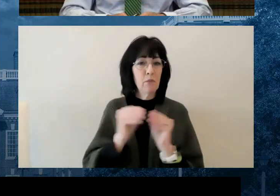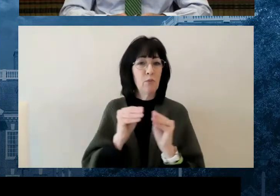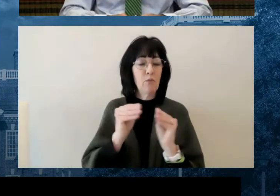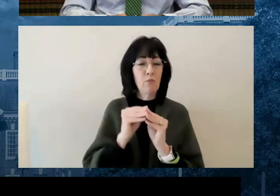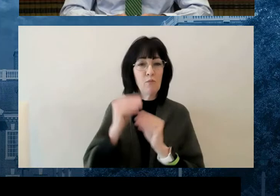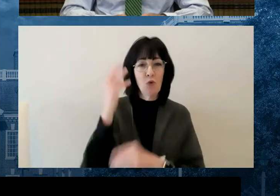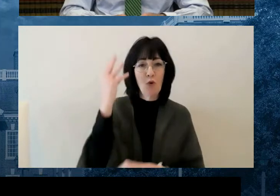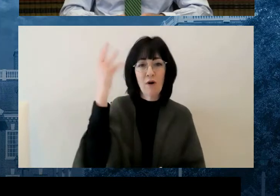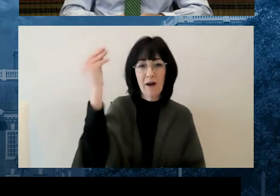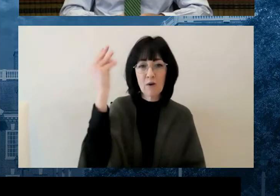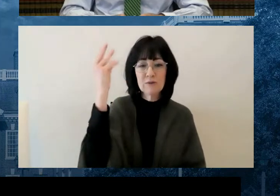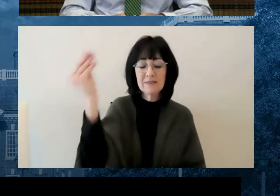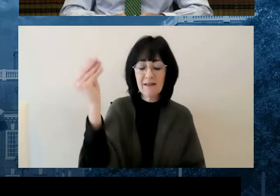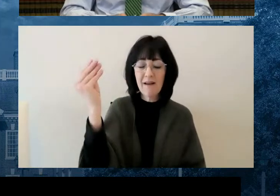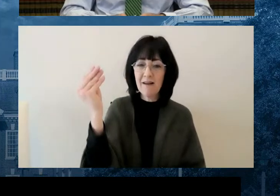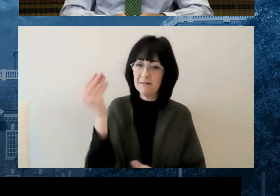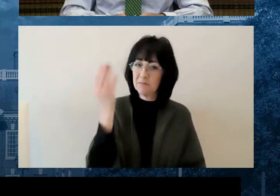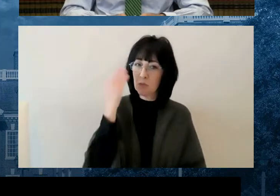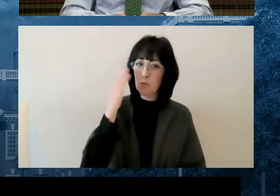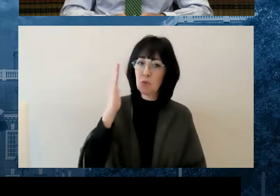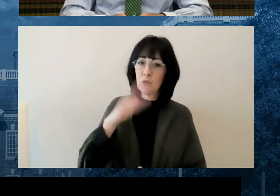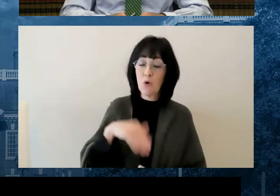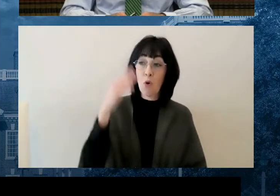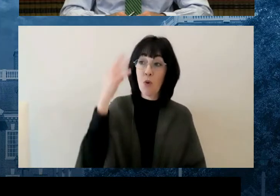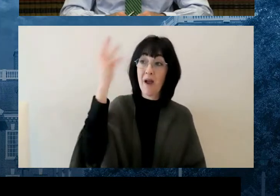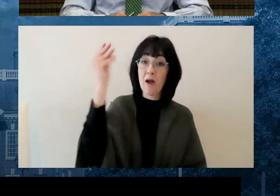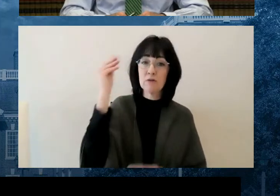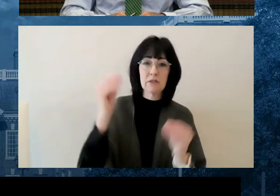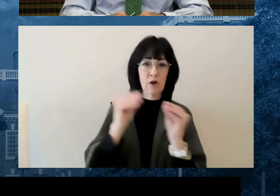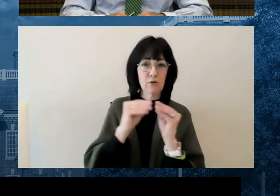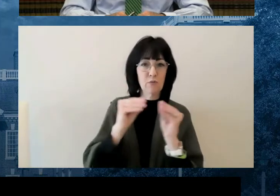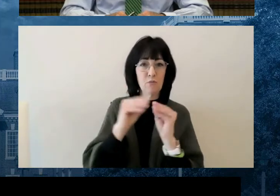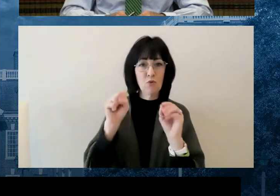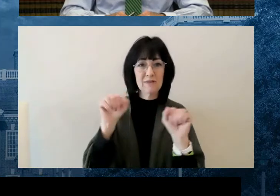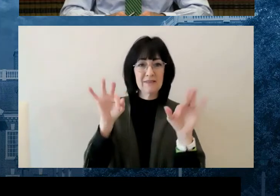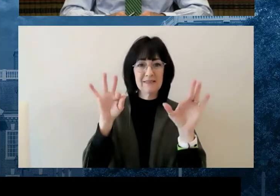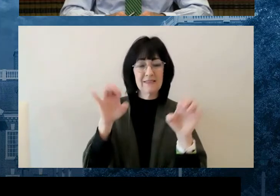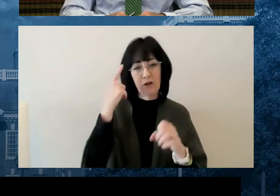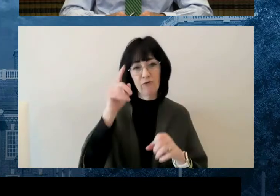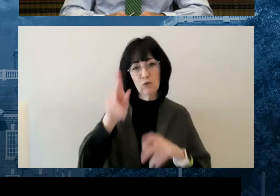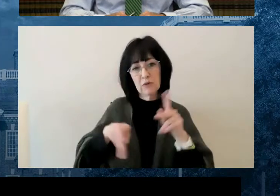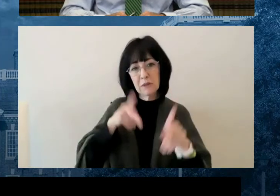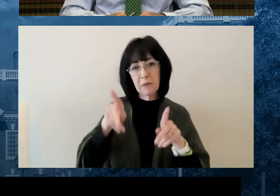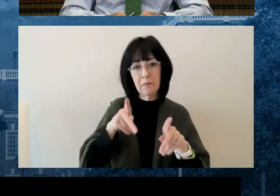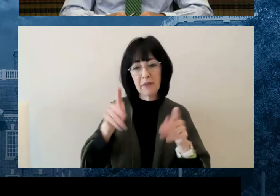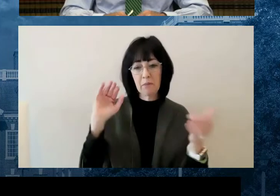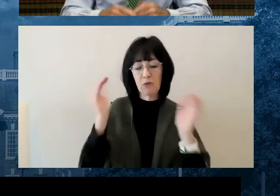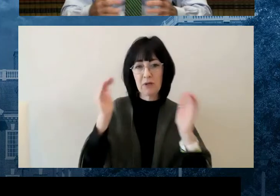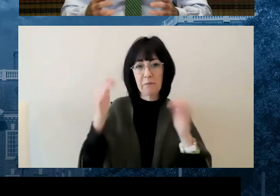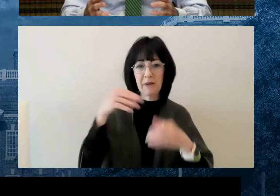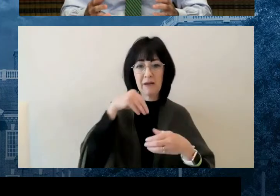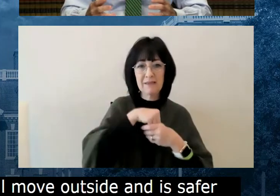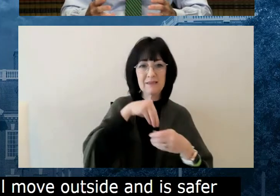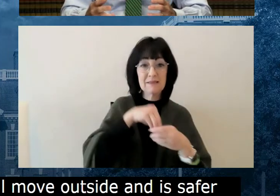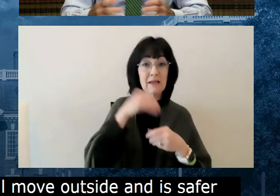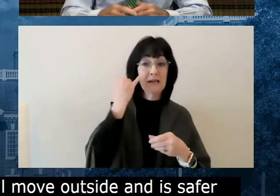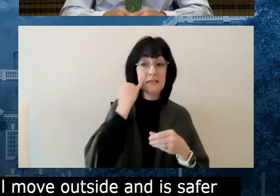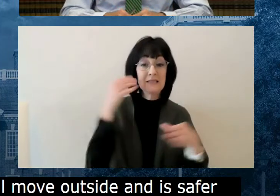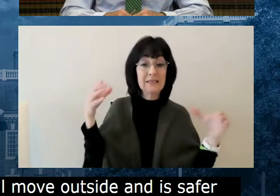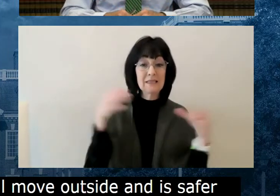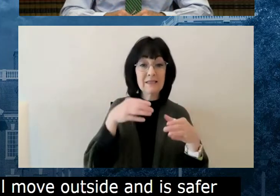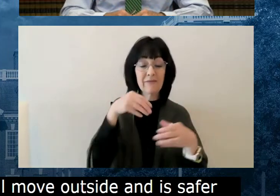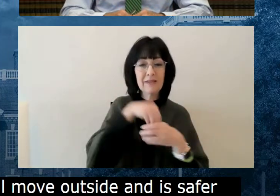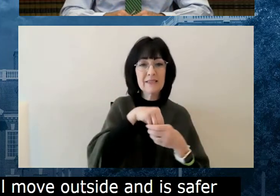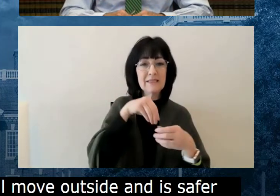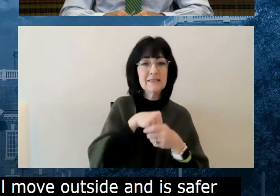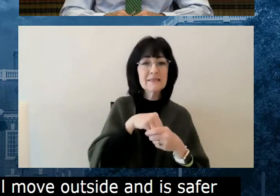outdoor spaces are safer than indoor spaces. And so the expectation that those numbers will continue to improve,